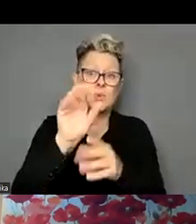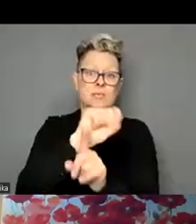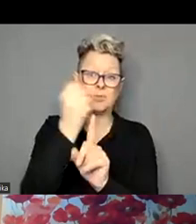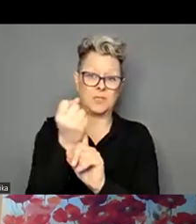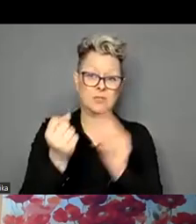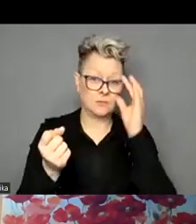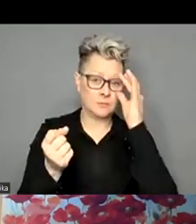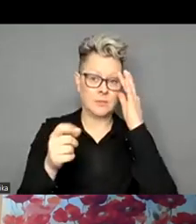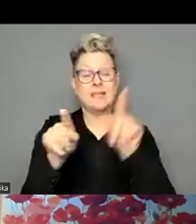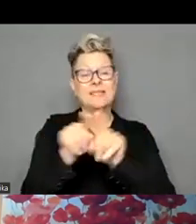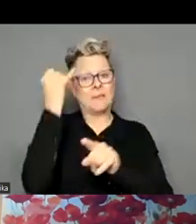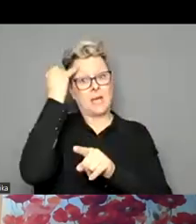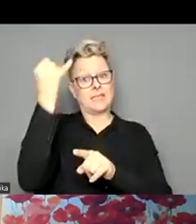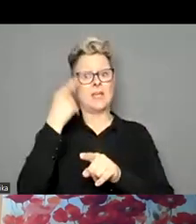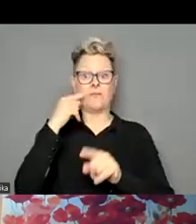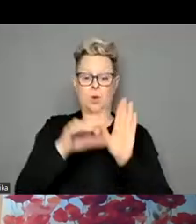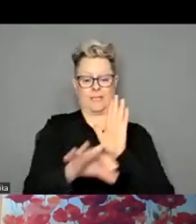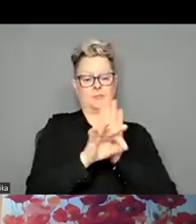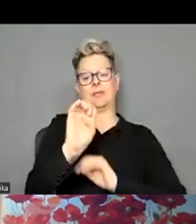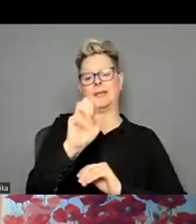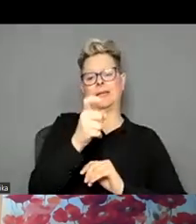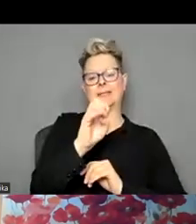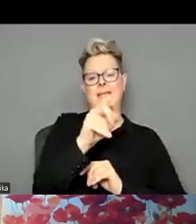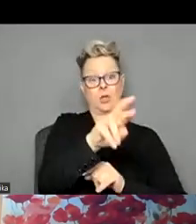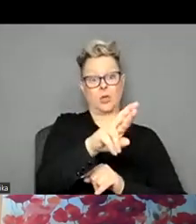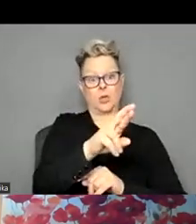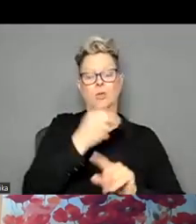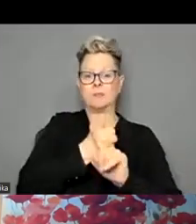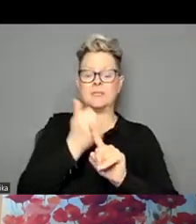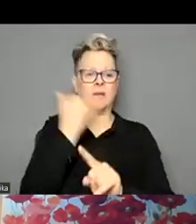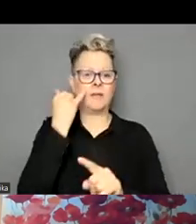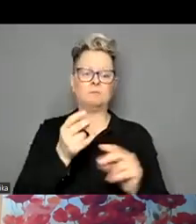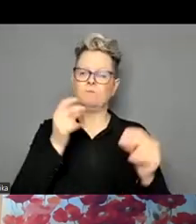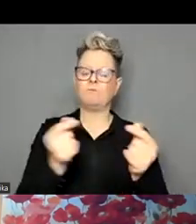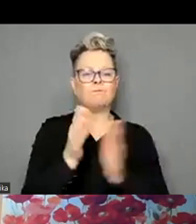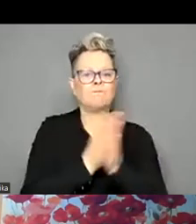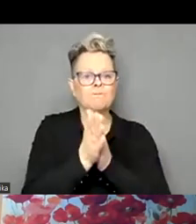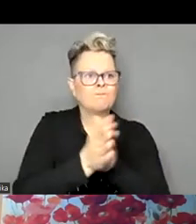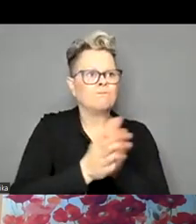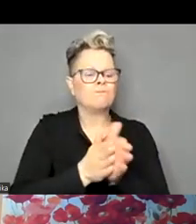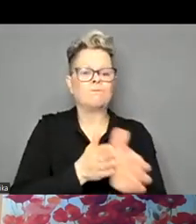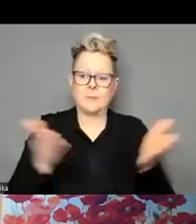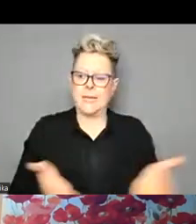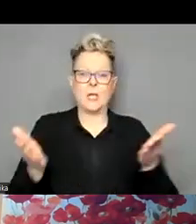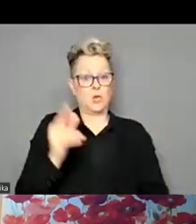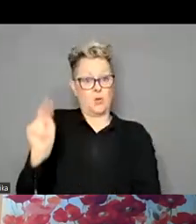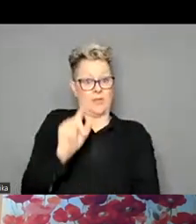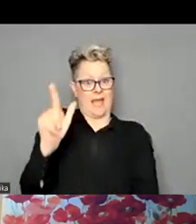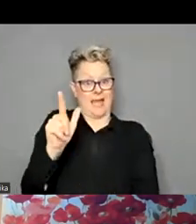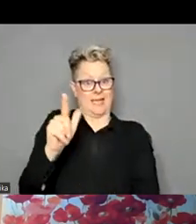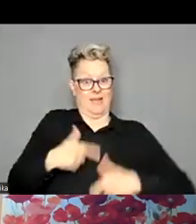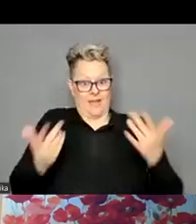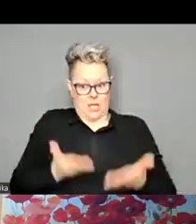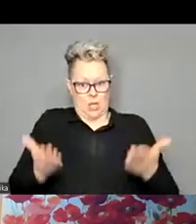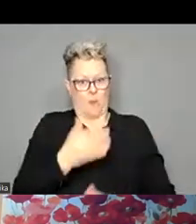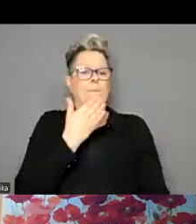practical considerations for choosing executor apply. Someone who's on the spot in Newfoundland could be beneficial. Someone